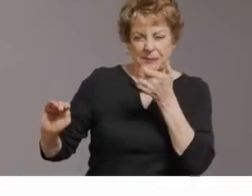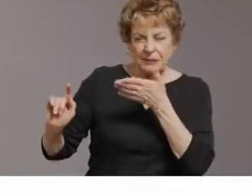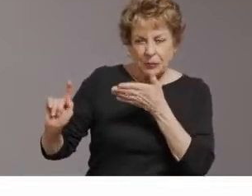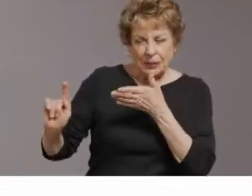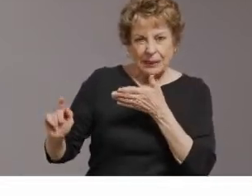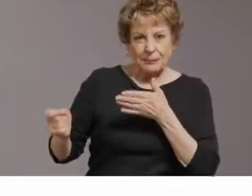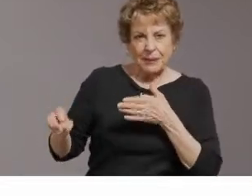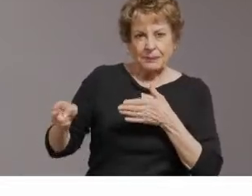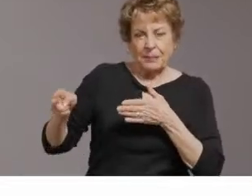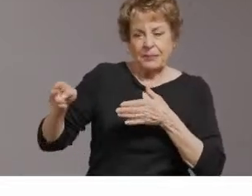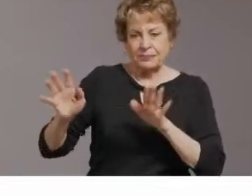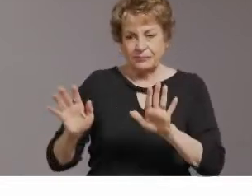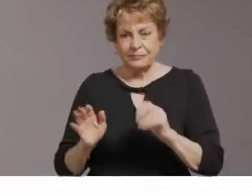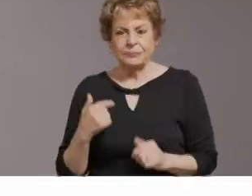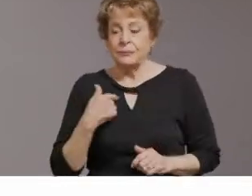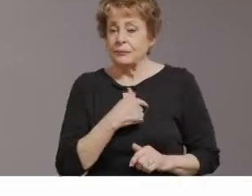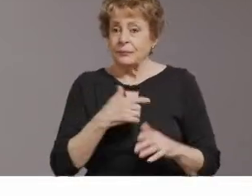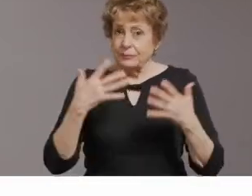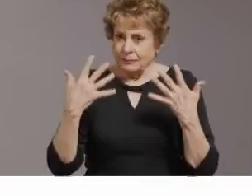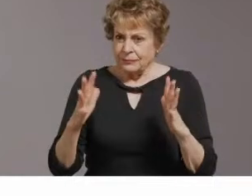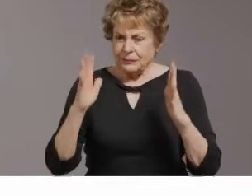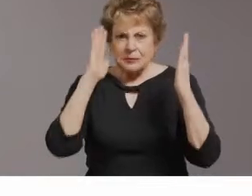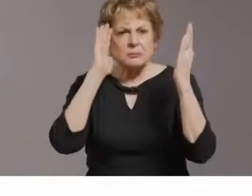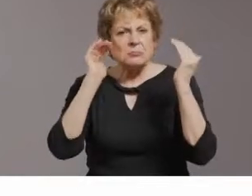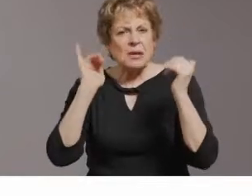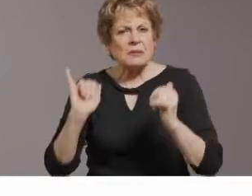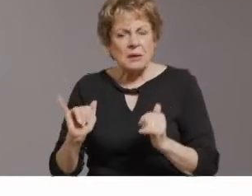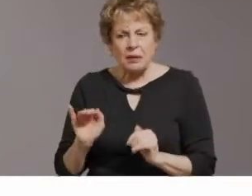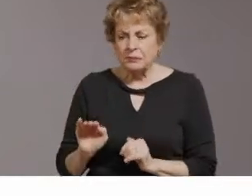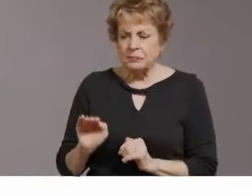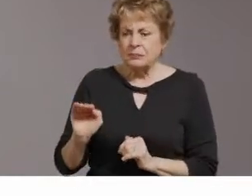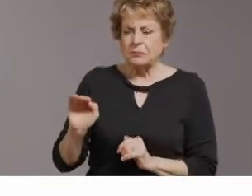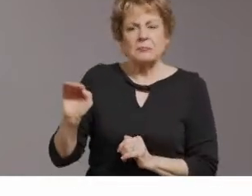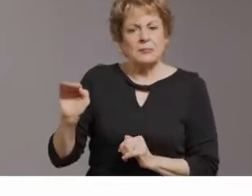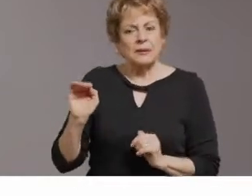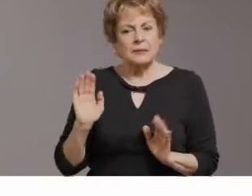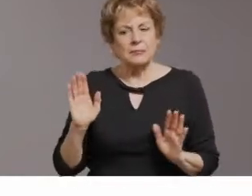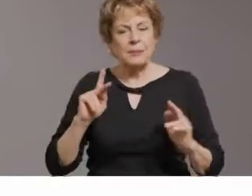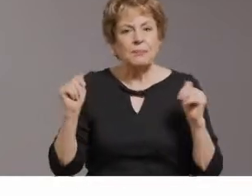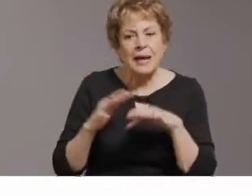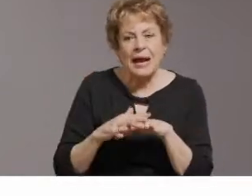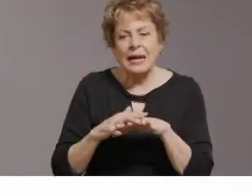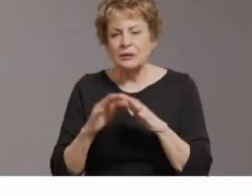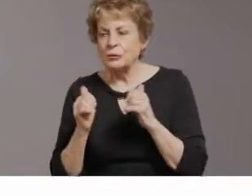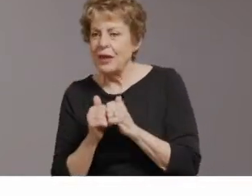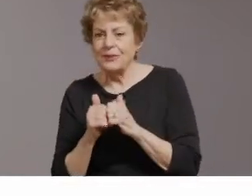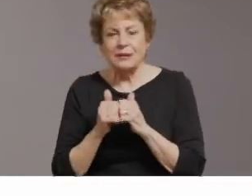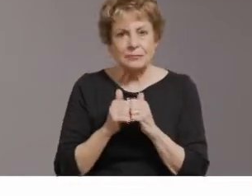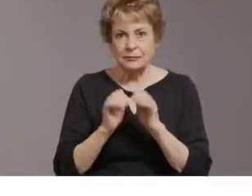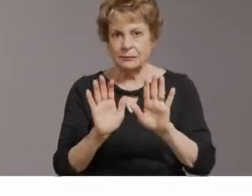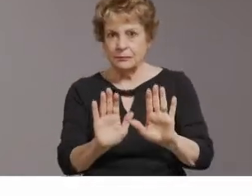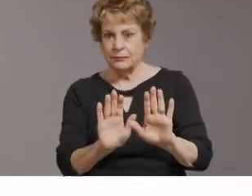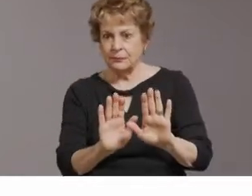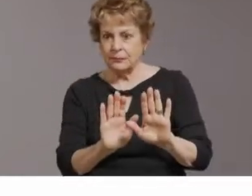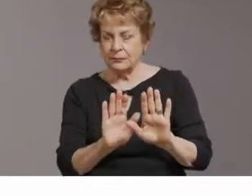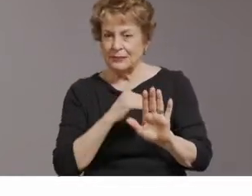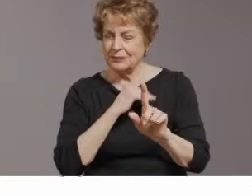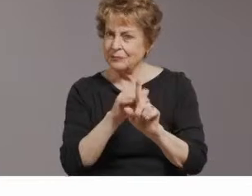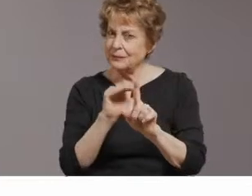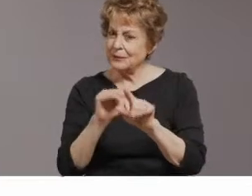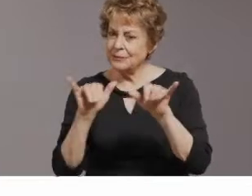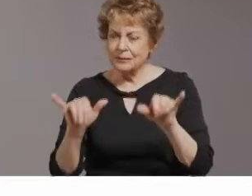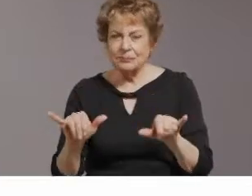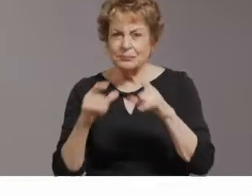This is anticipated as we bring people back together, but we want to remind everybody this is a great reminder to make sure that you're wearing masks and staying